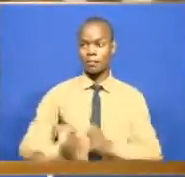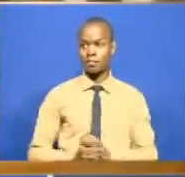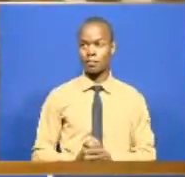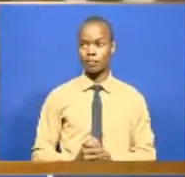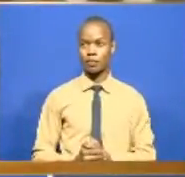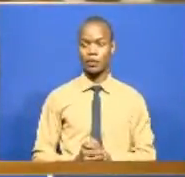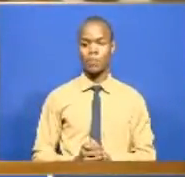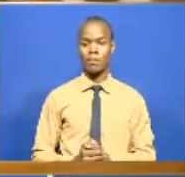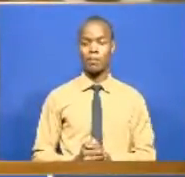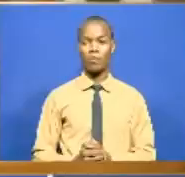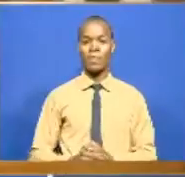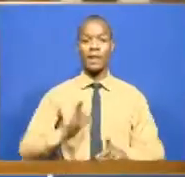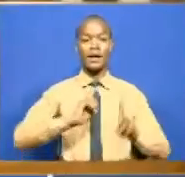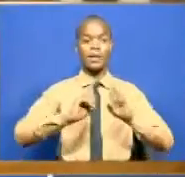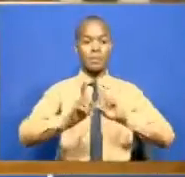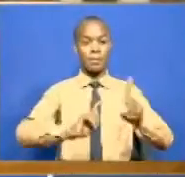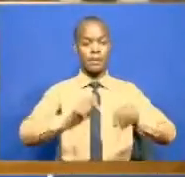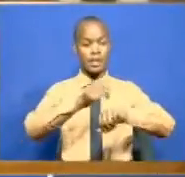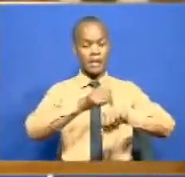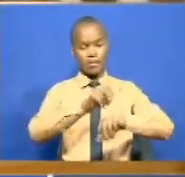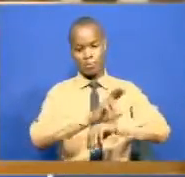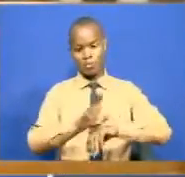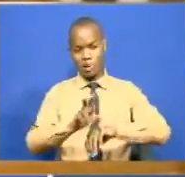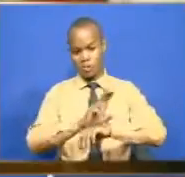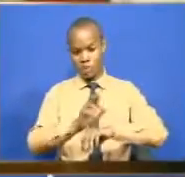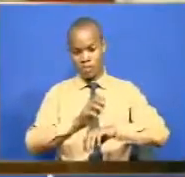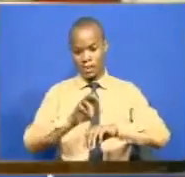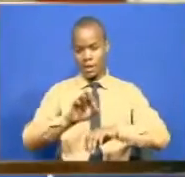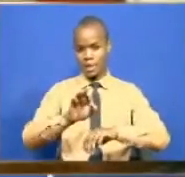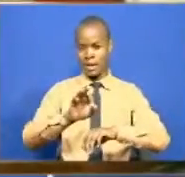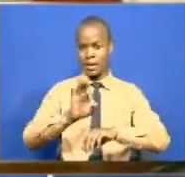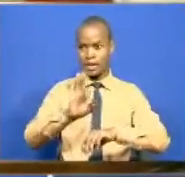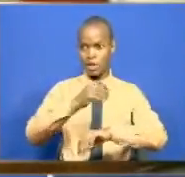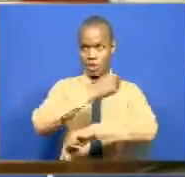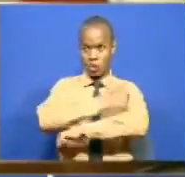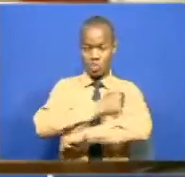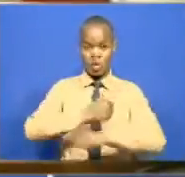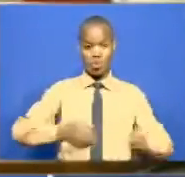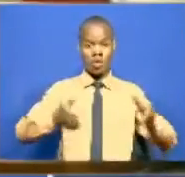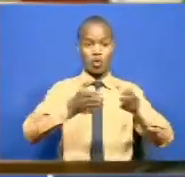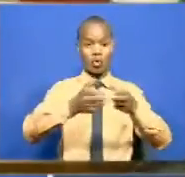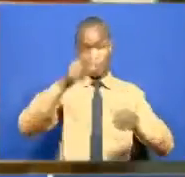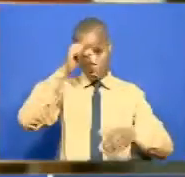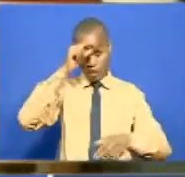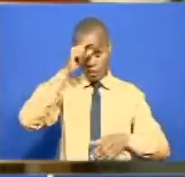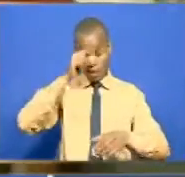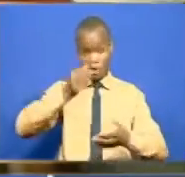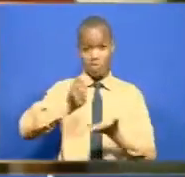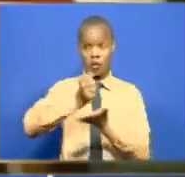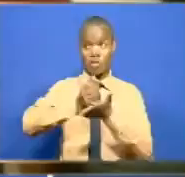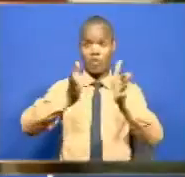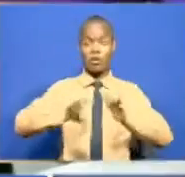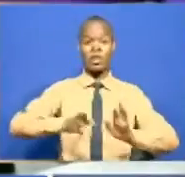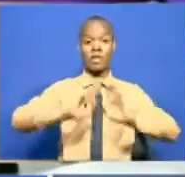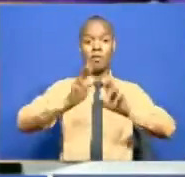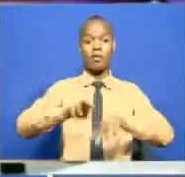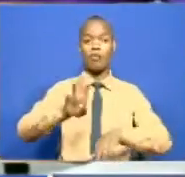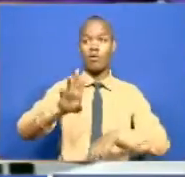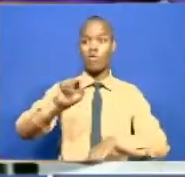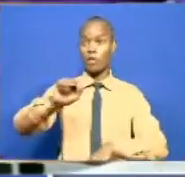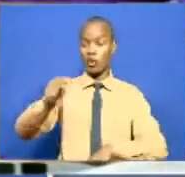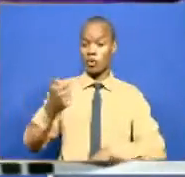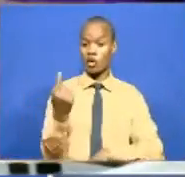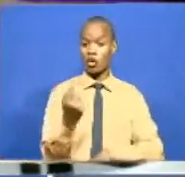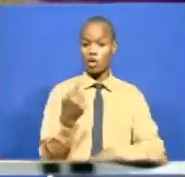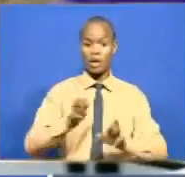Speaking during an inspection tour of the three schools in Isiolo County, the team of government officials reported only 4,000 children were yet to report back